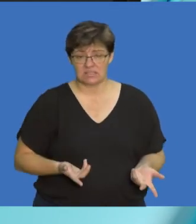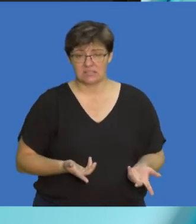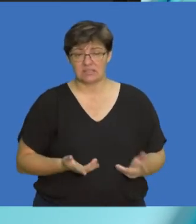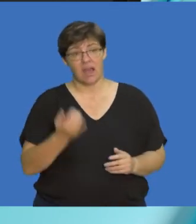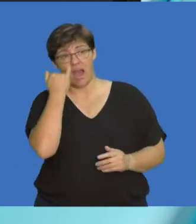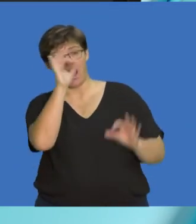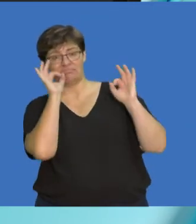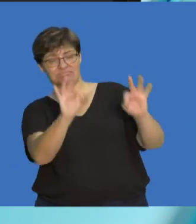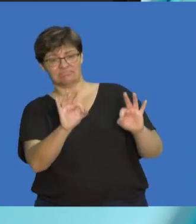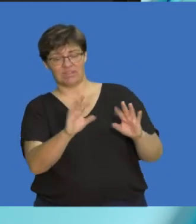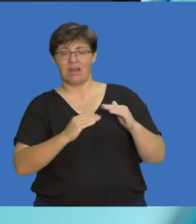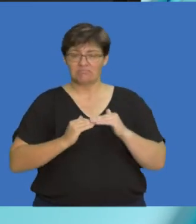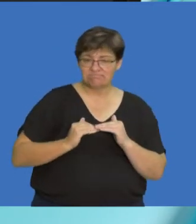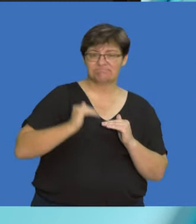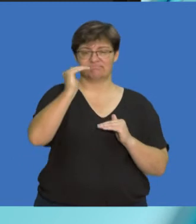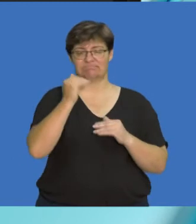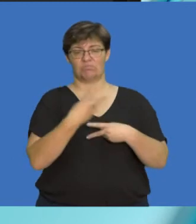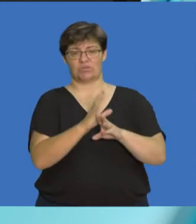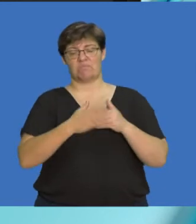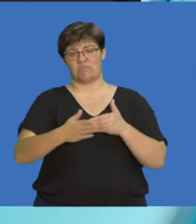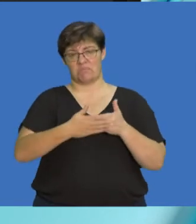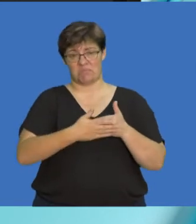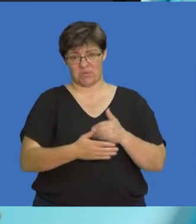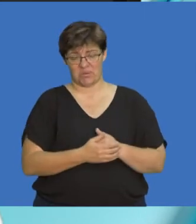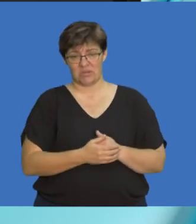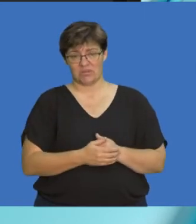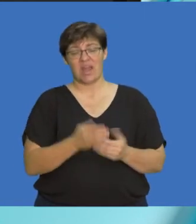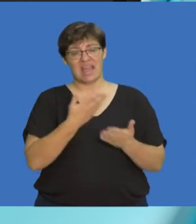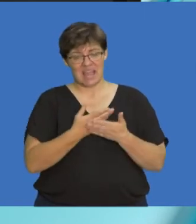be to even increase production further so that you can make a